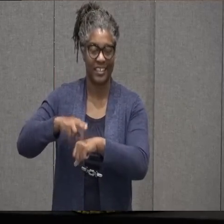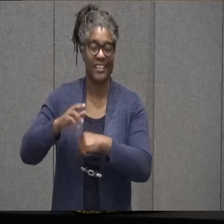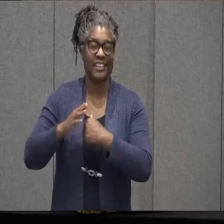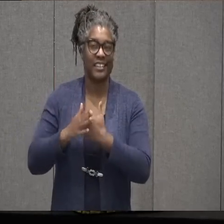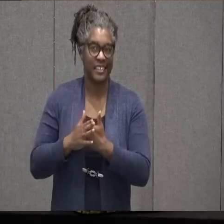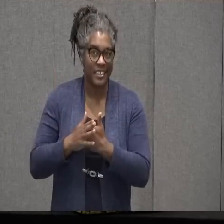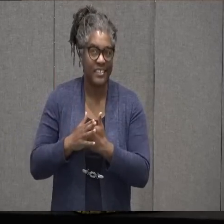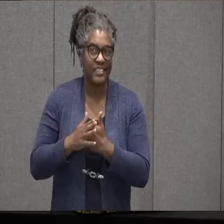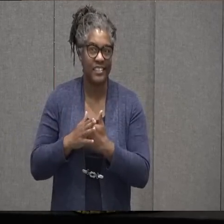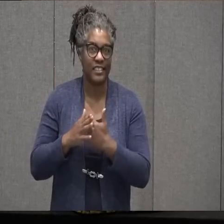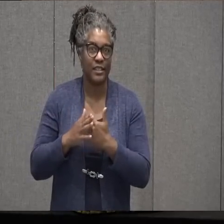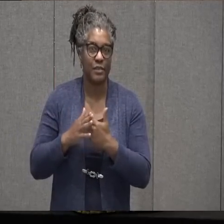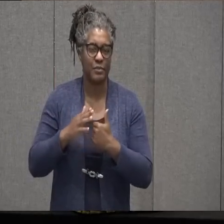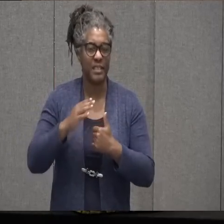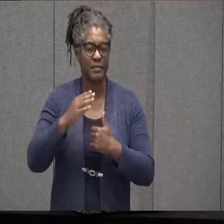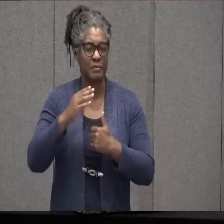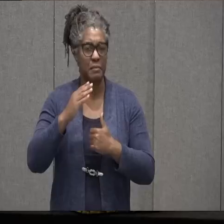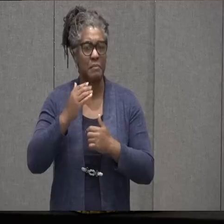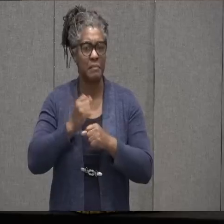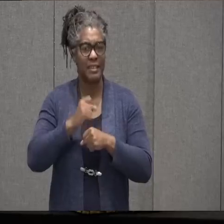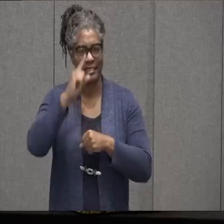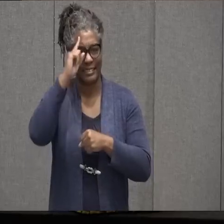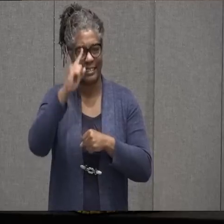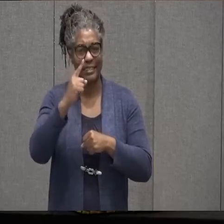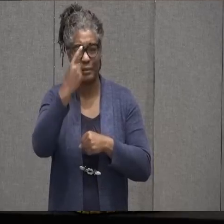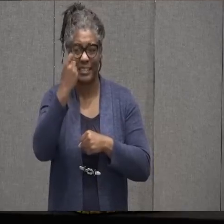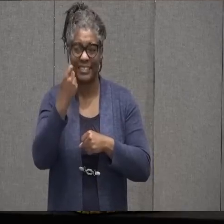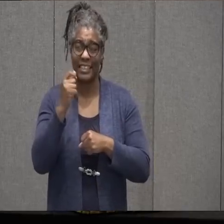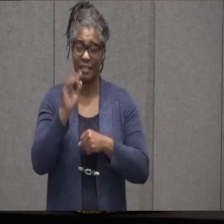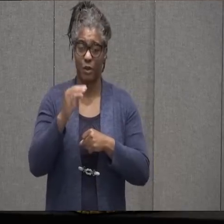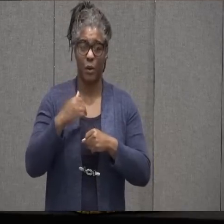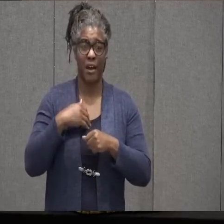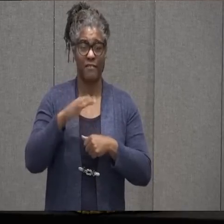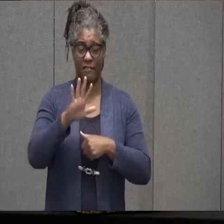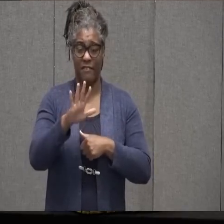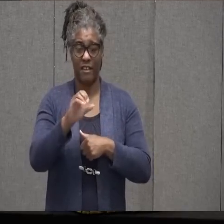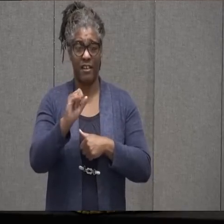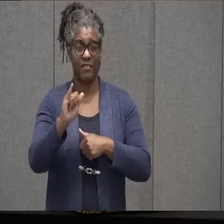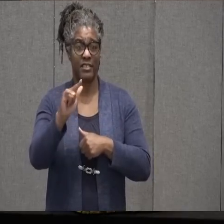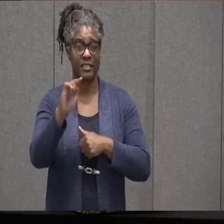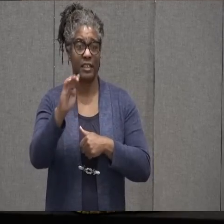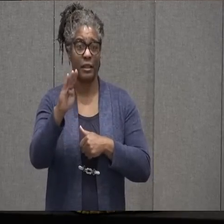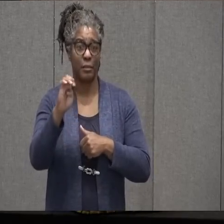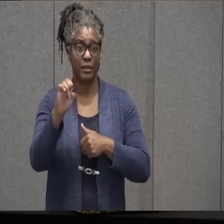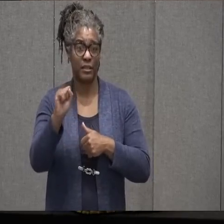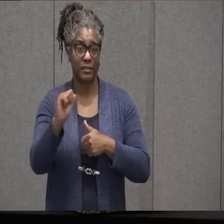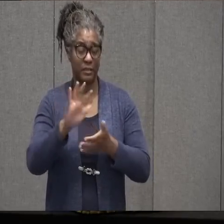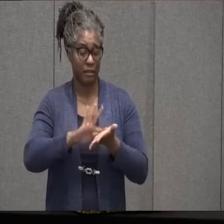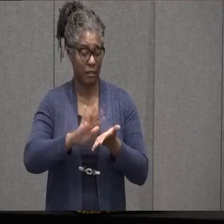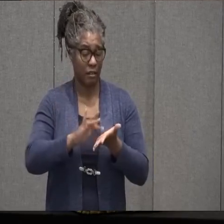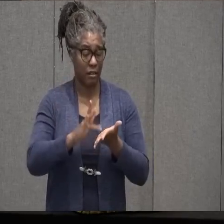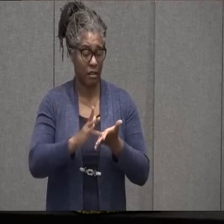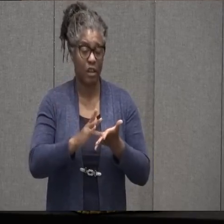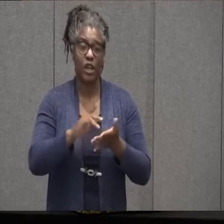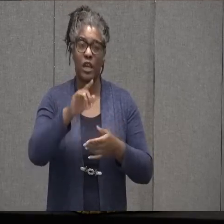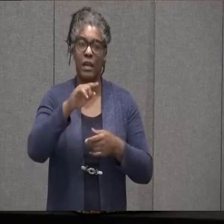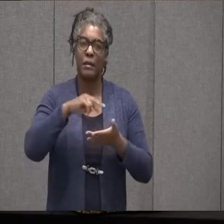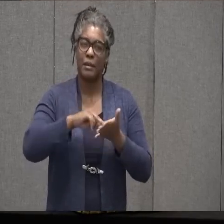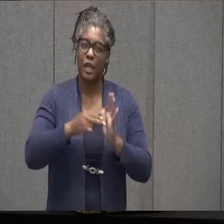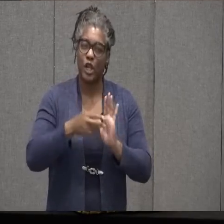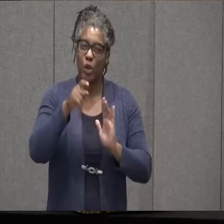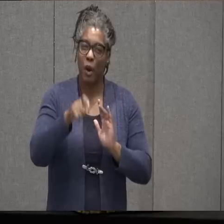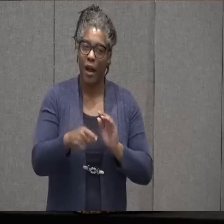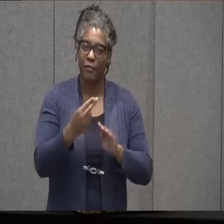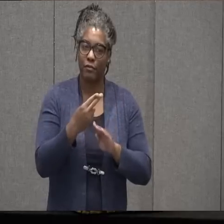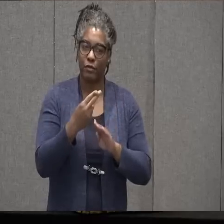five syllables, you have to be, you have to use a short word, don't you? Or a few short words.